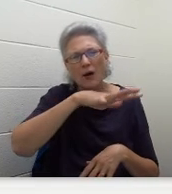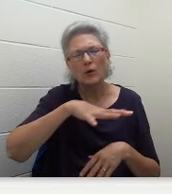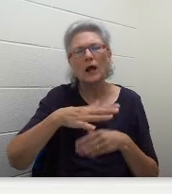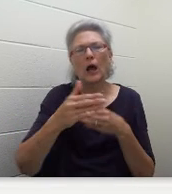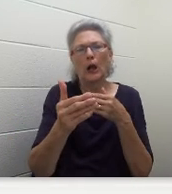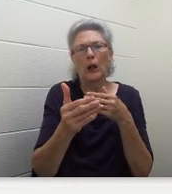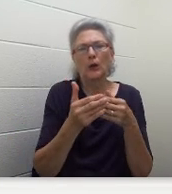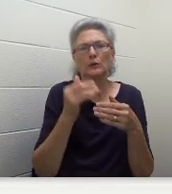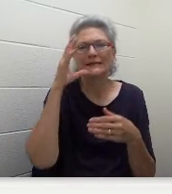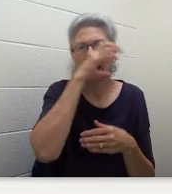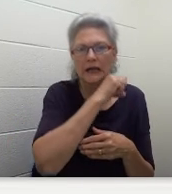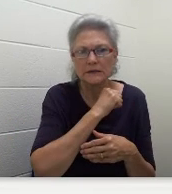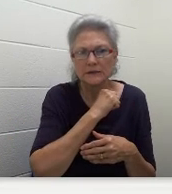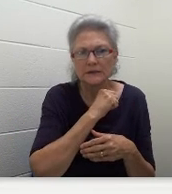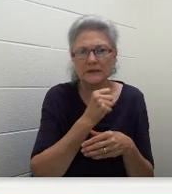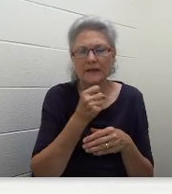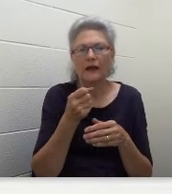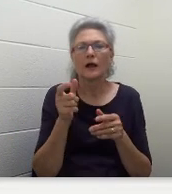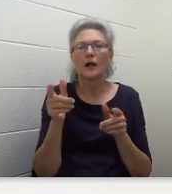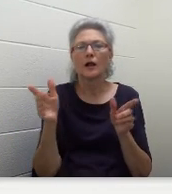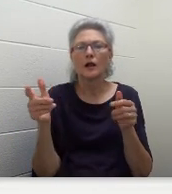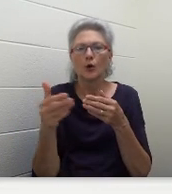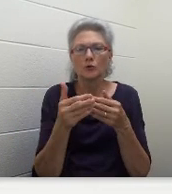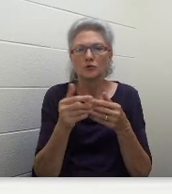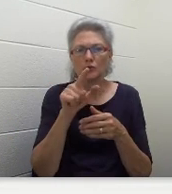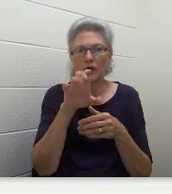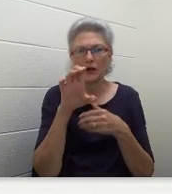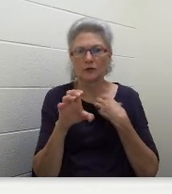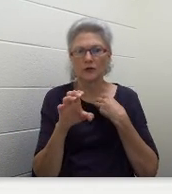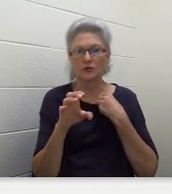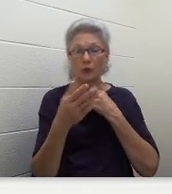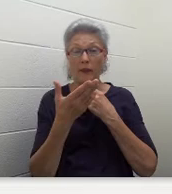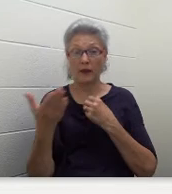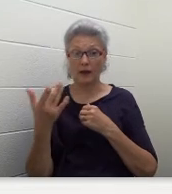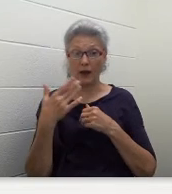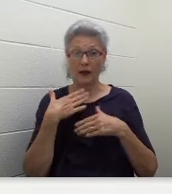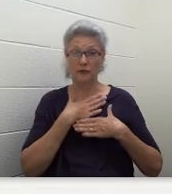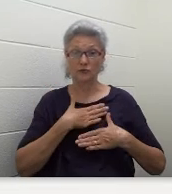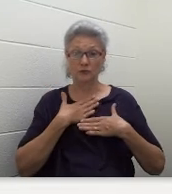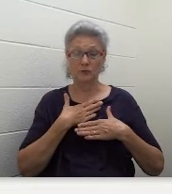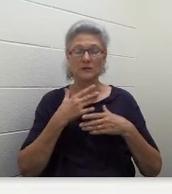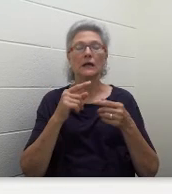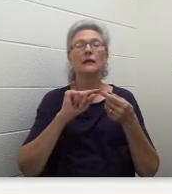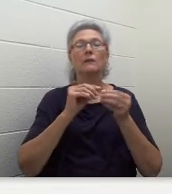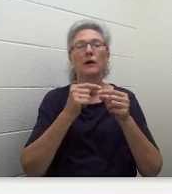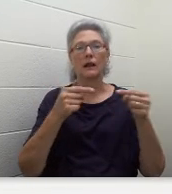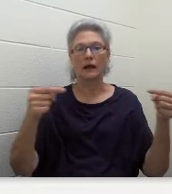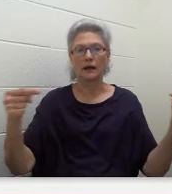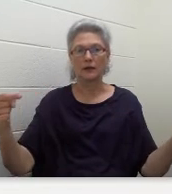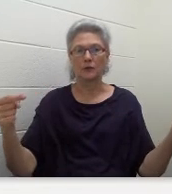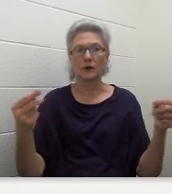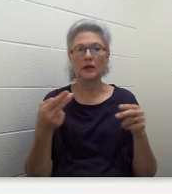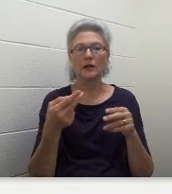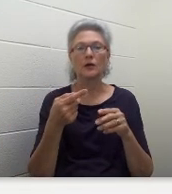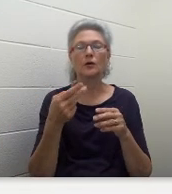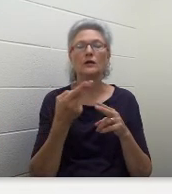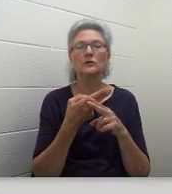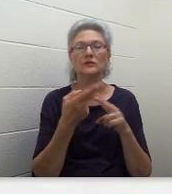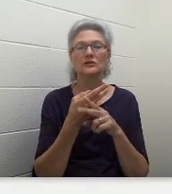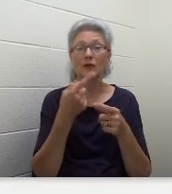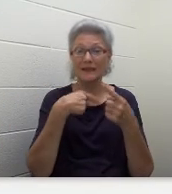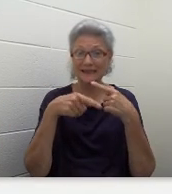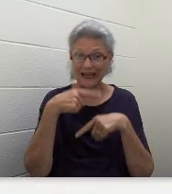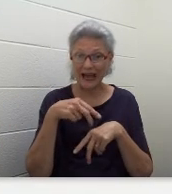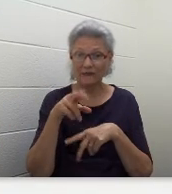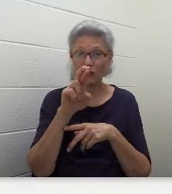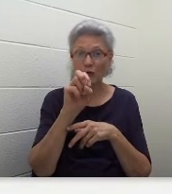close estimate to the nearest 100. So one thing that I like to use is a number line. I'm going to use this here, so I'm going to click